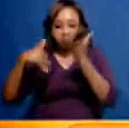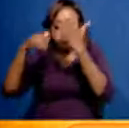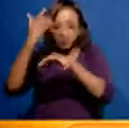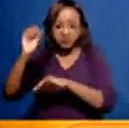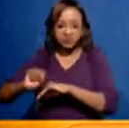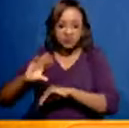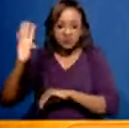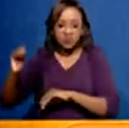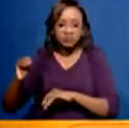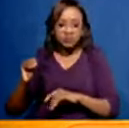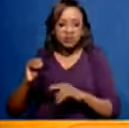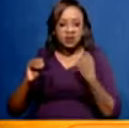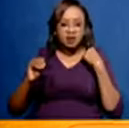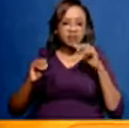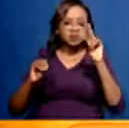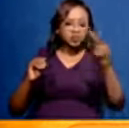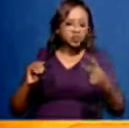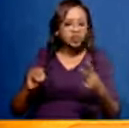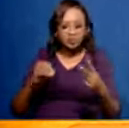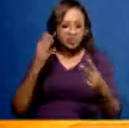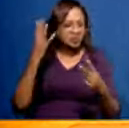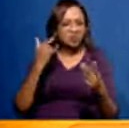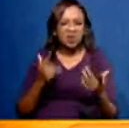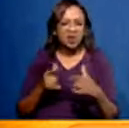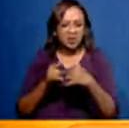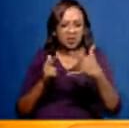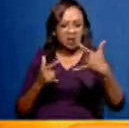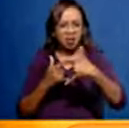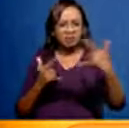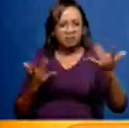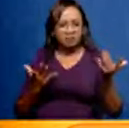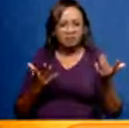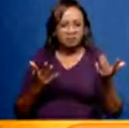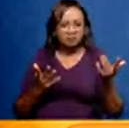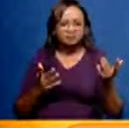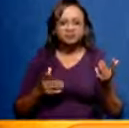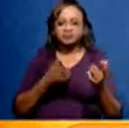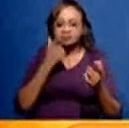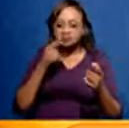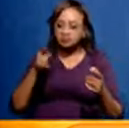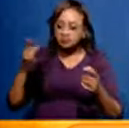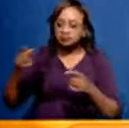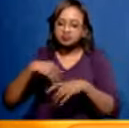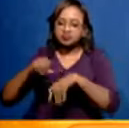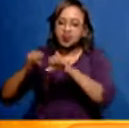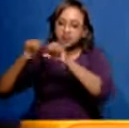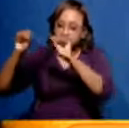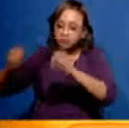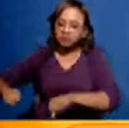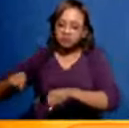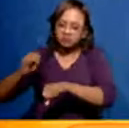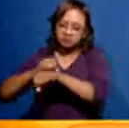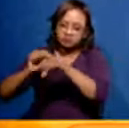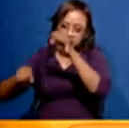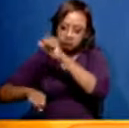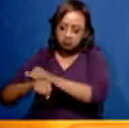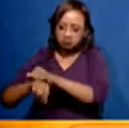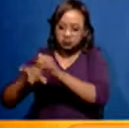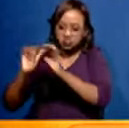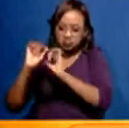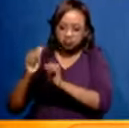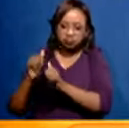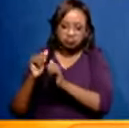around 200. Why is that? Because there is a structured, sustainable investment in